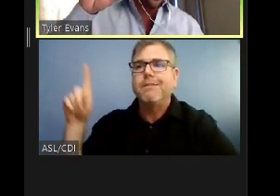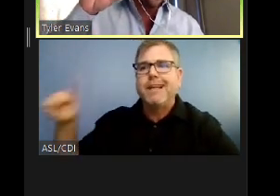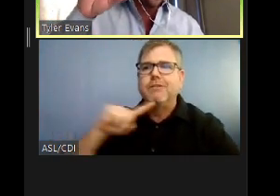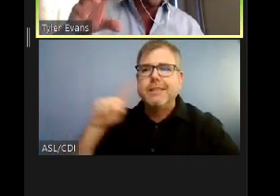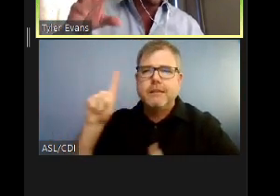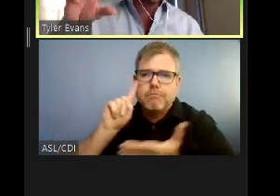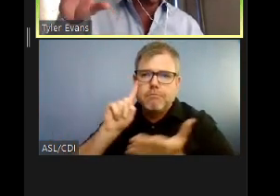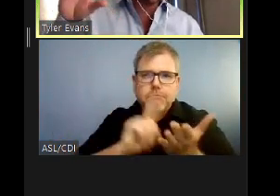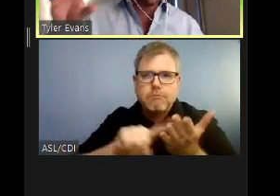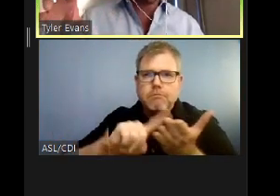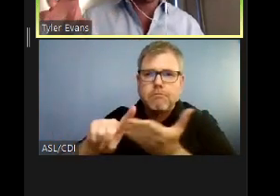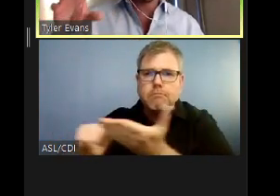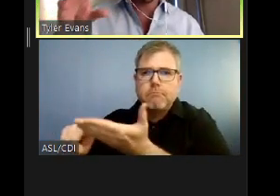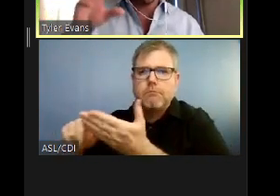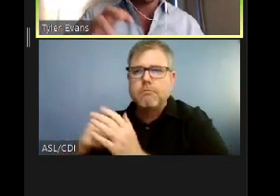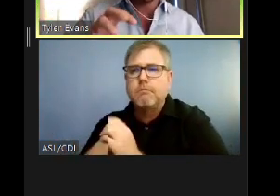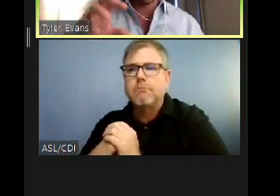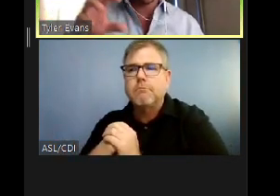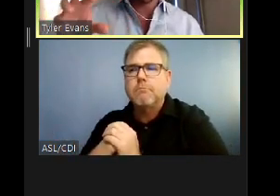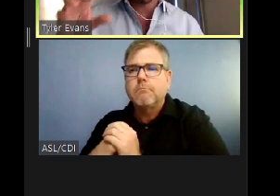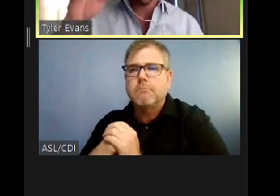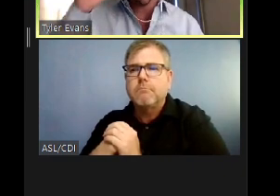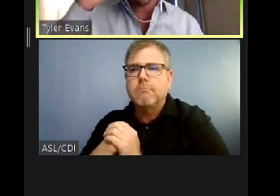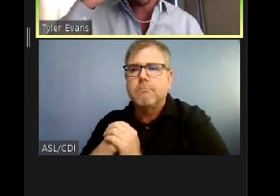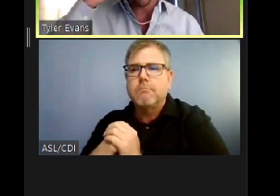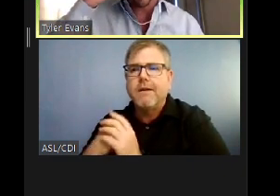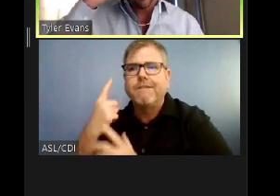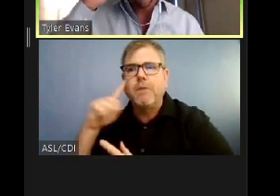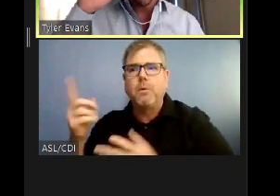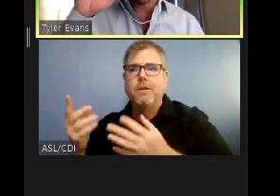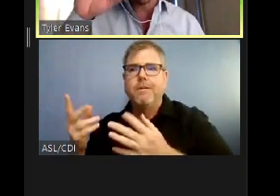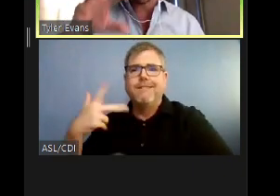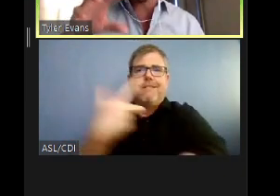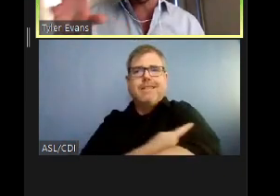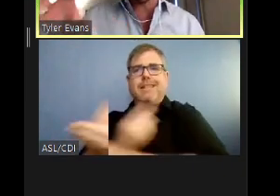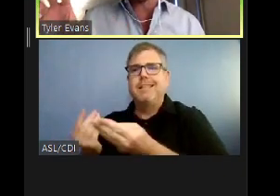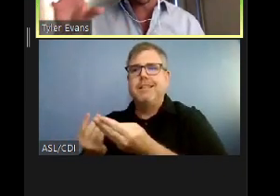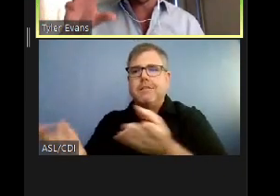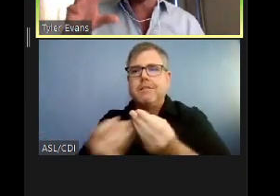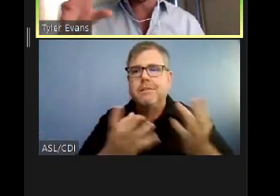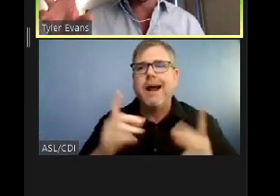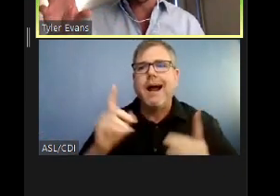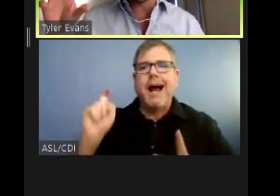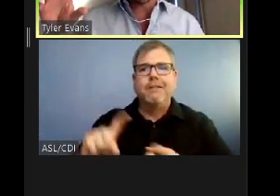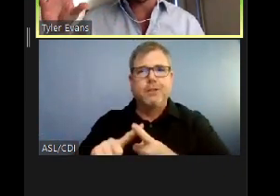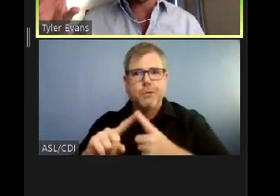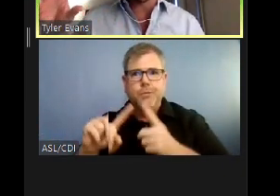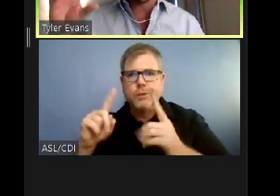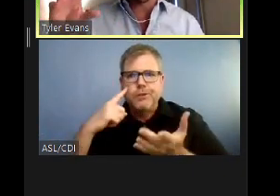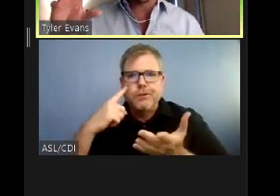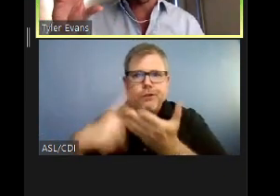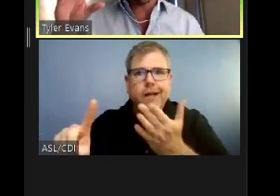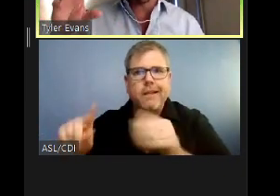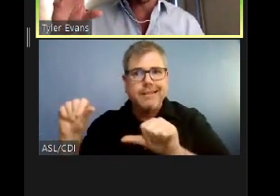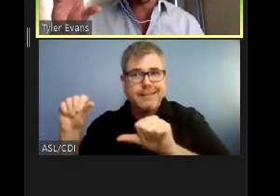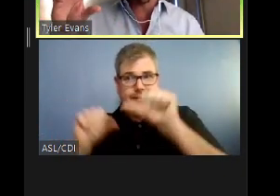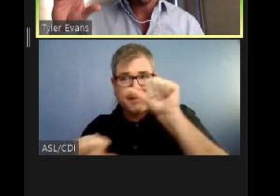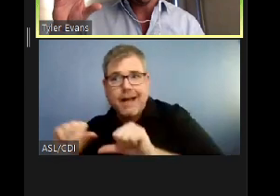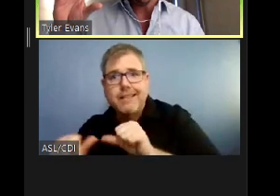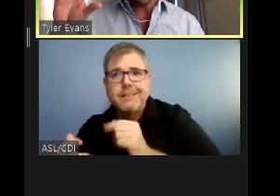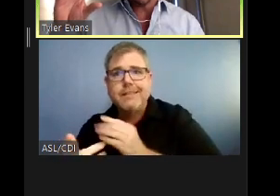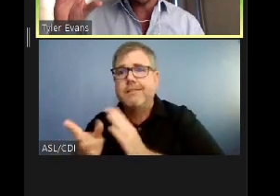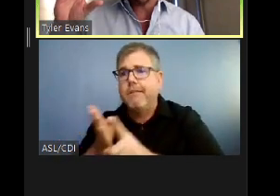at science, ethics, and implementation, right? Feasibility. And so how do these components, how are these incorporated